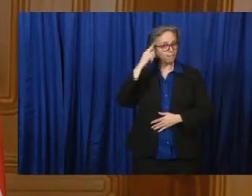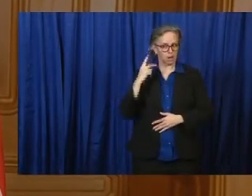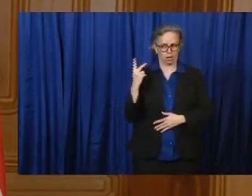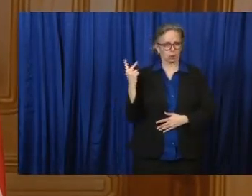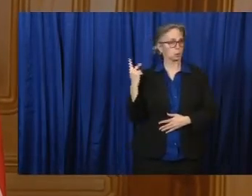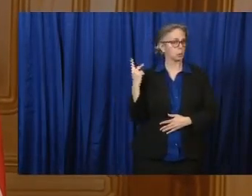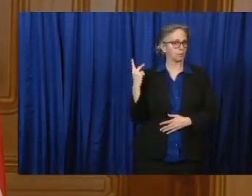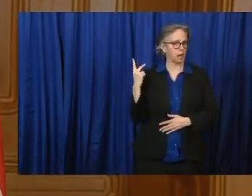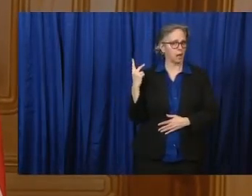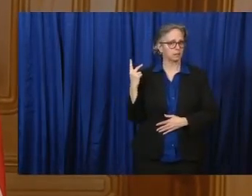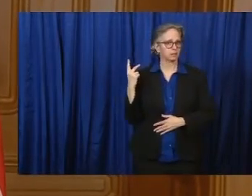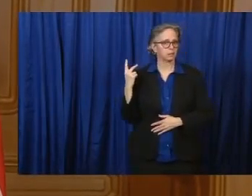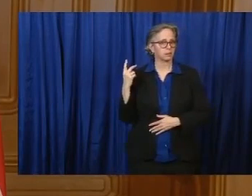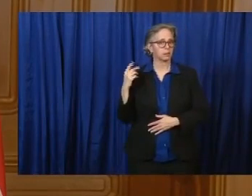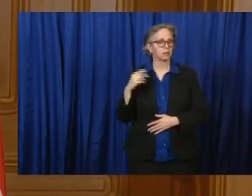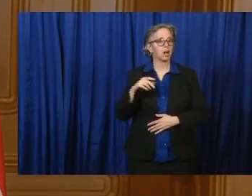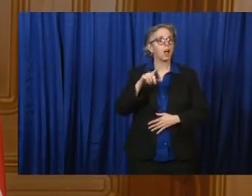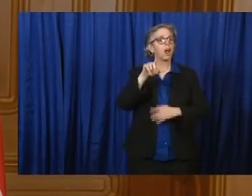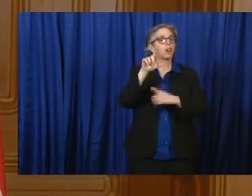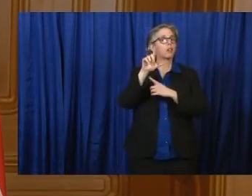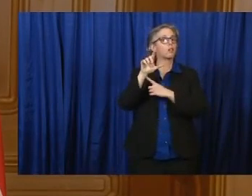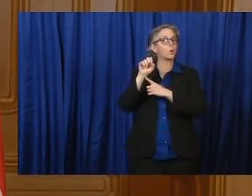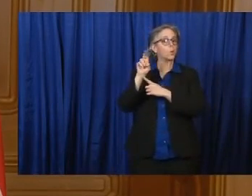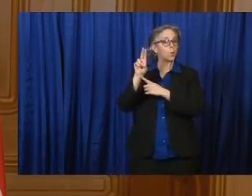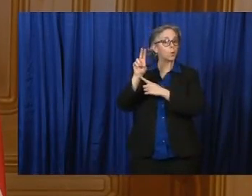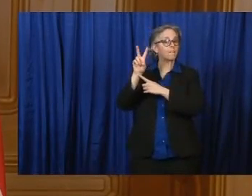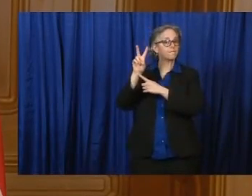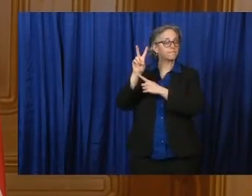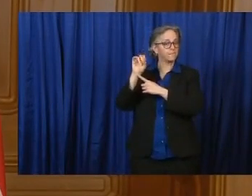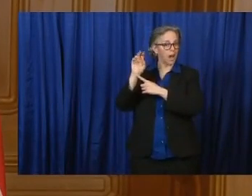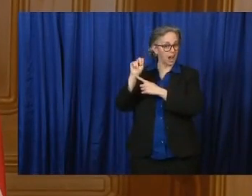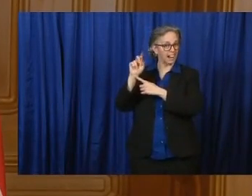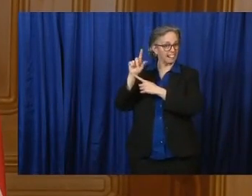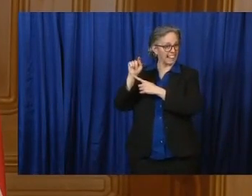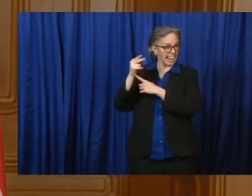Thayer of Battelle were on a conference call